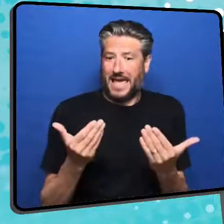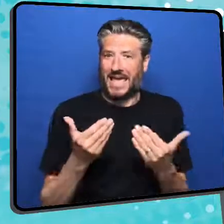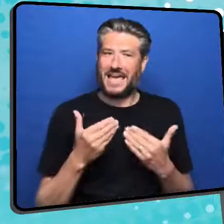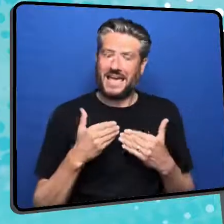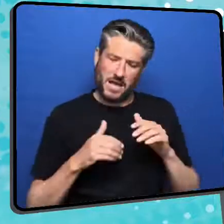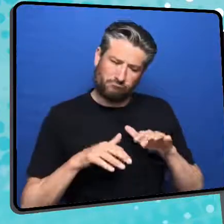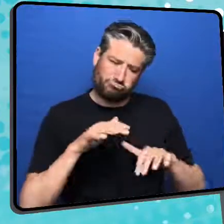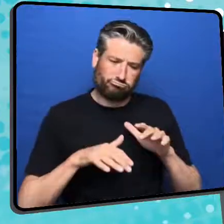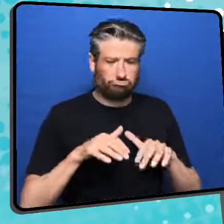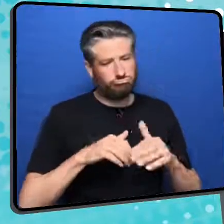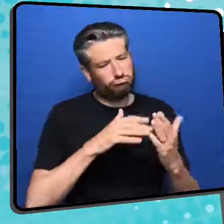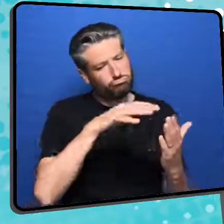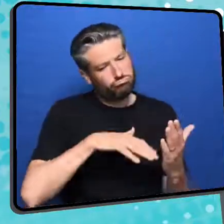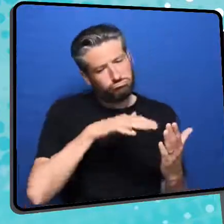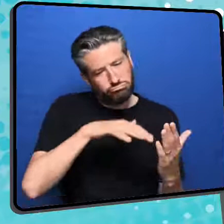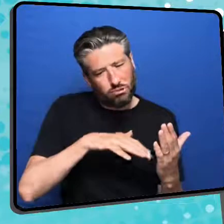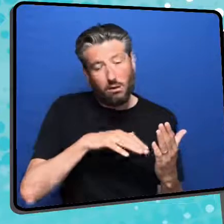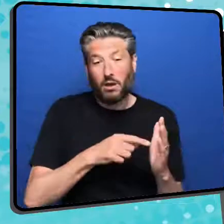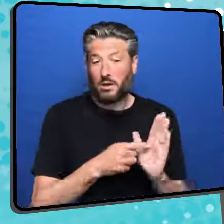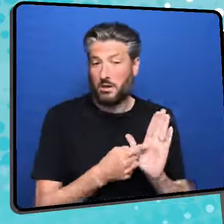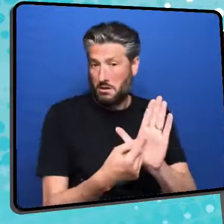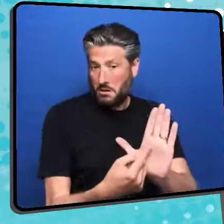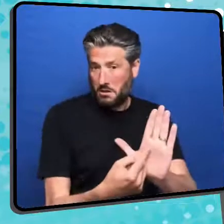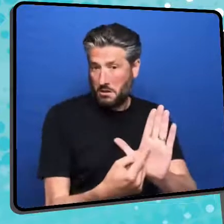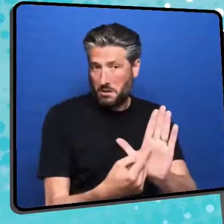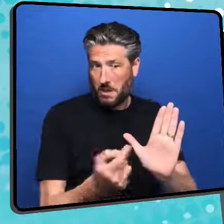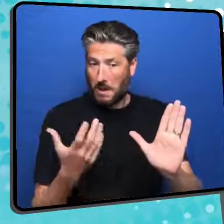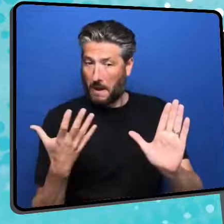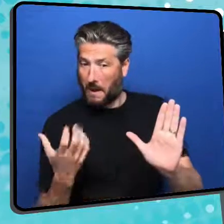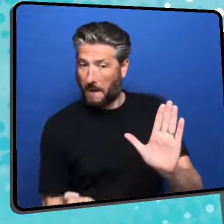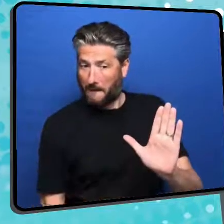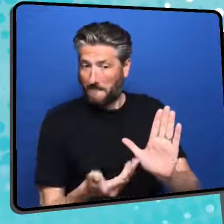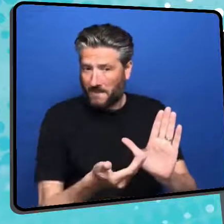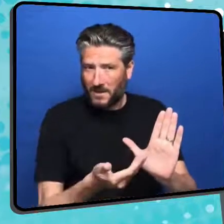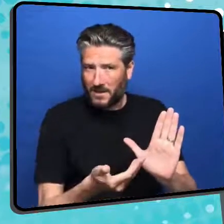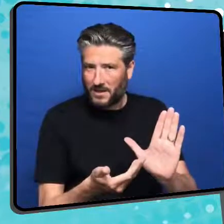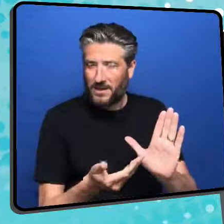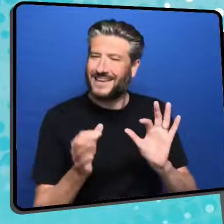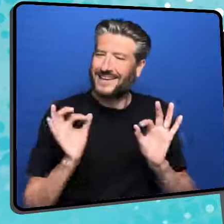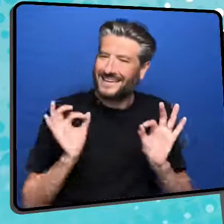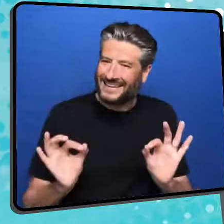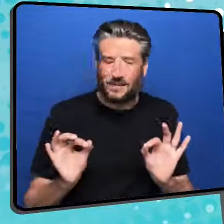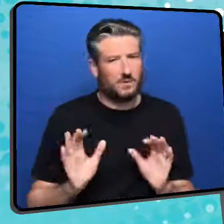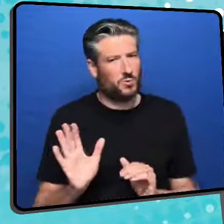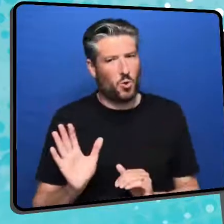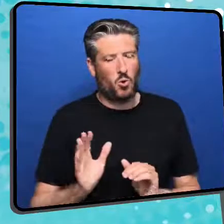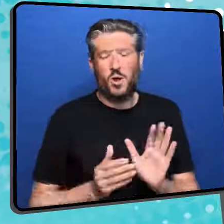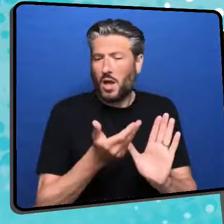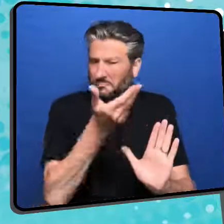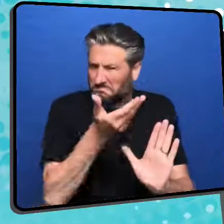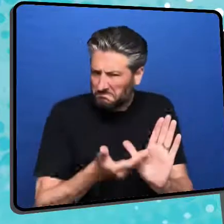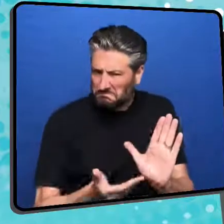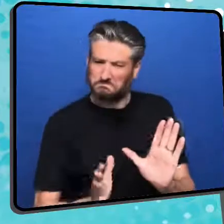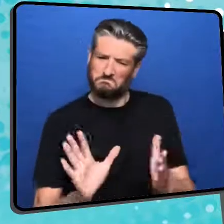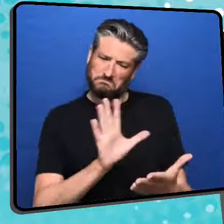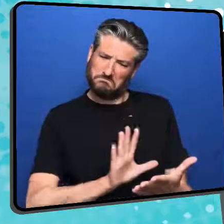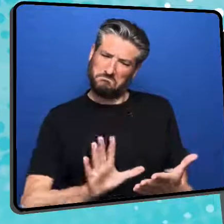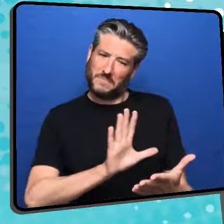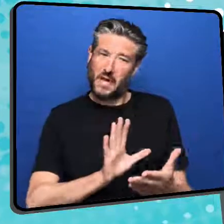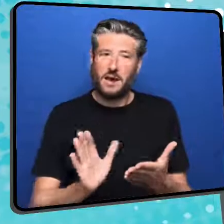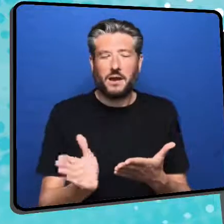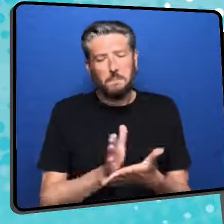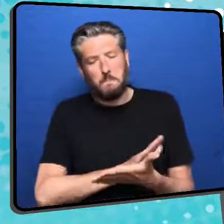product, just saying like we have this, not a very nice like front end, but just like plain code, plain